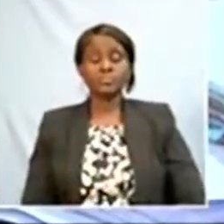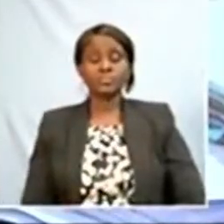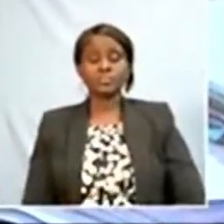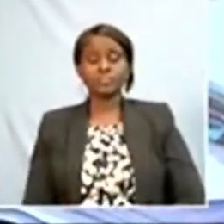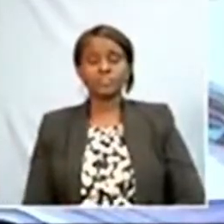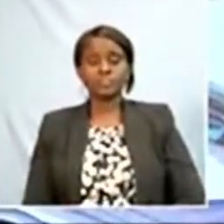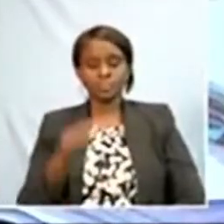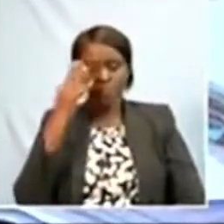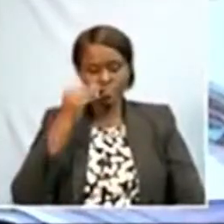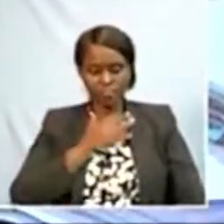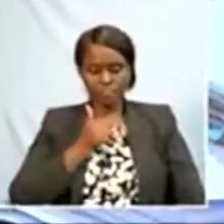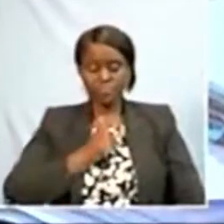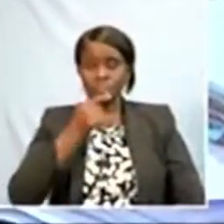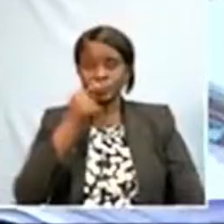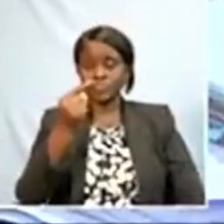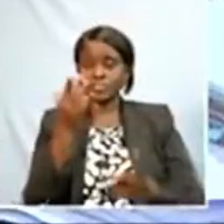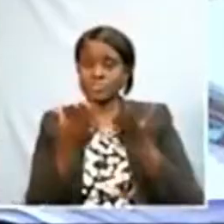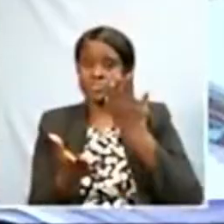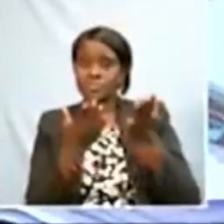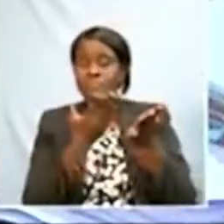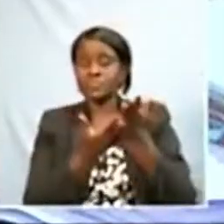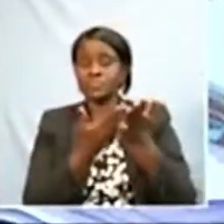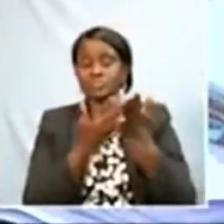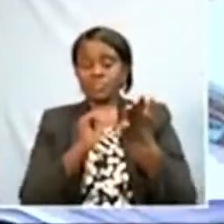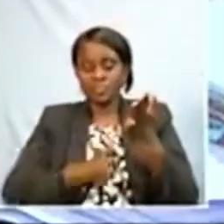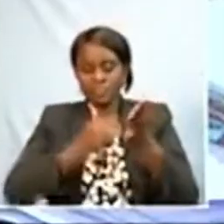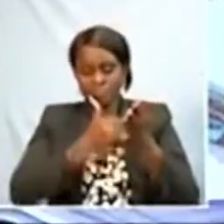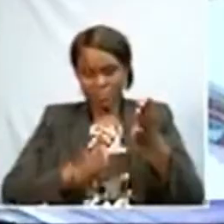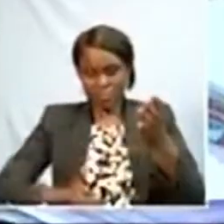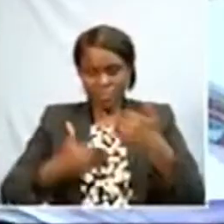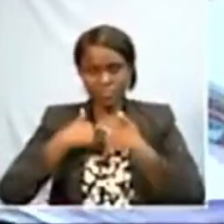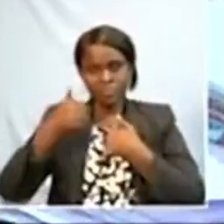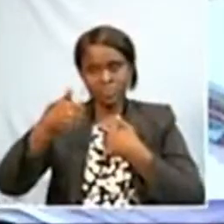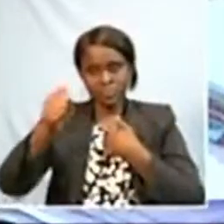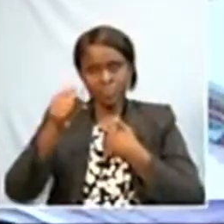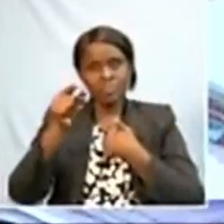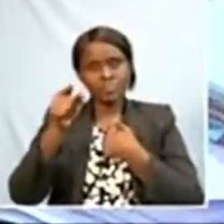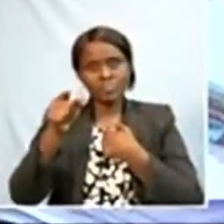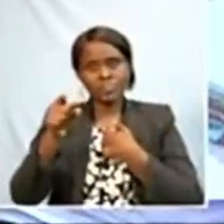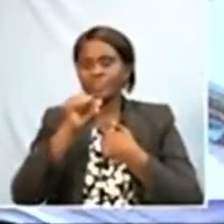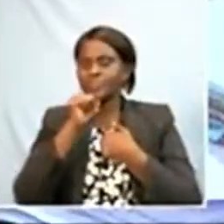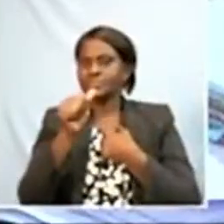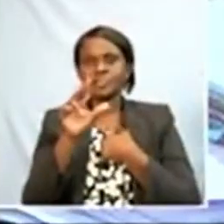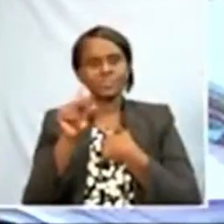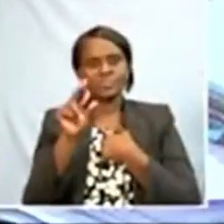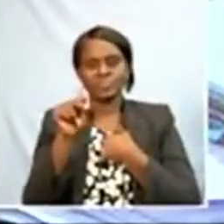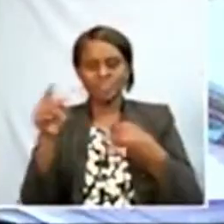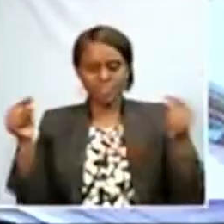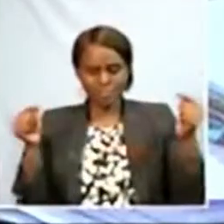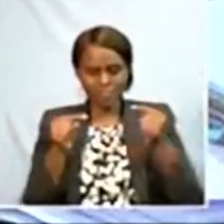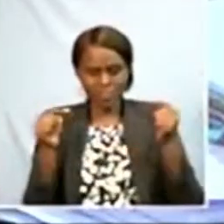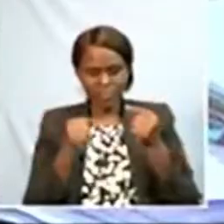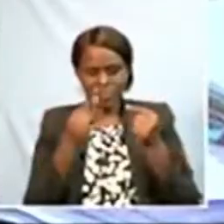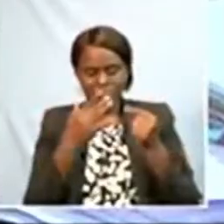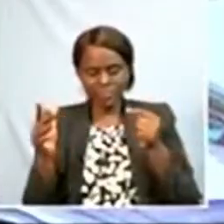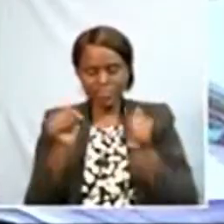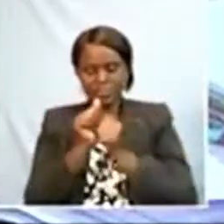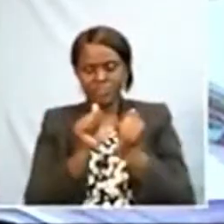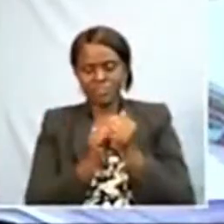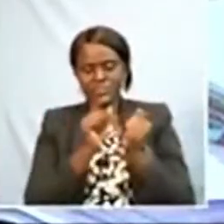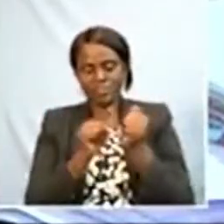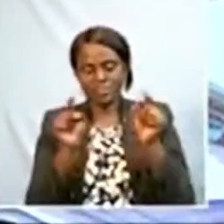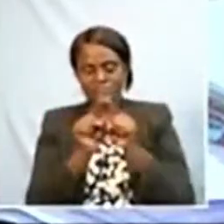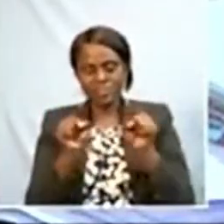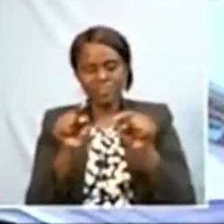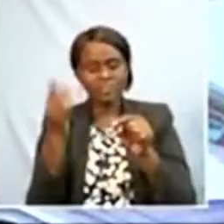So that's why I always say that maybe here we are serious, but you are not. The painful thing about it, the